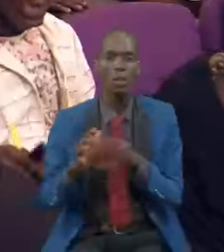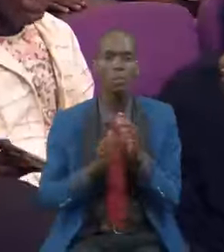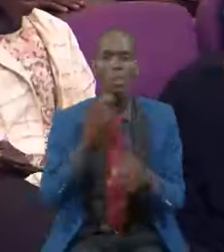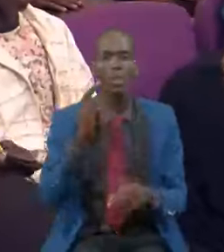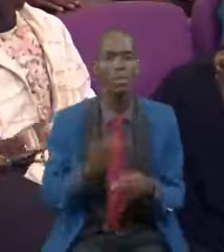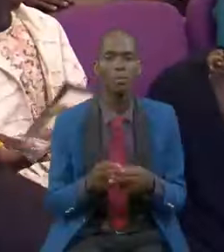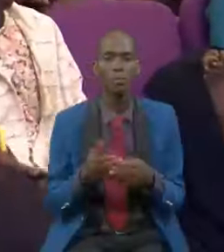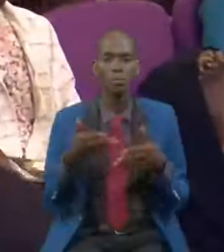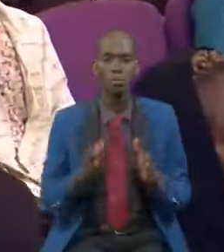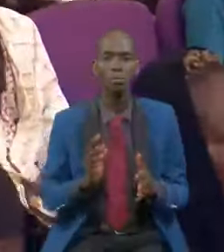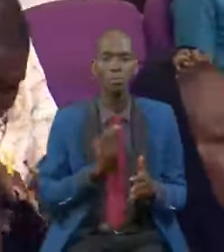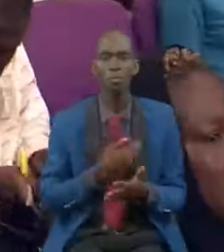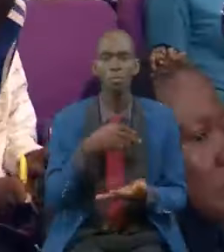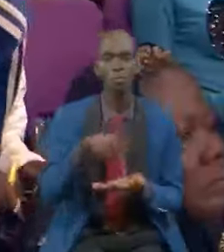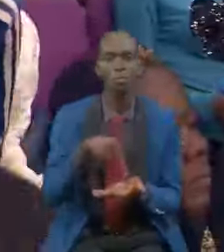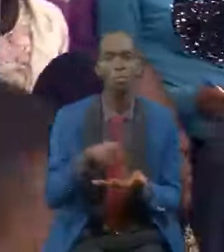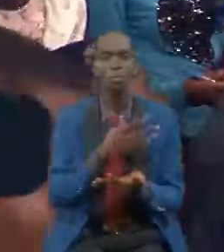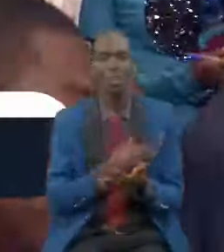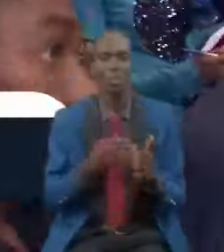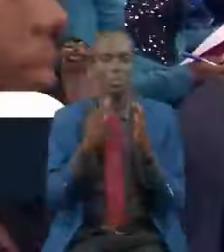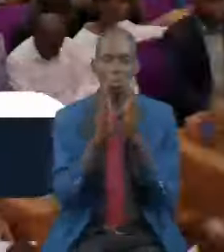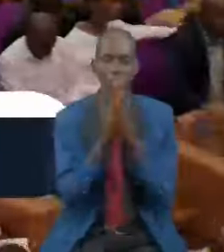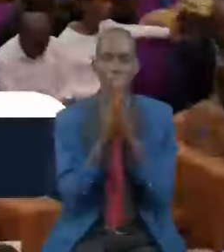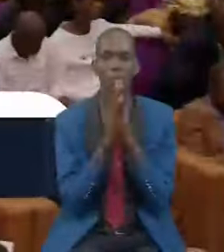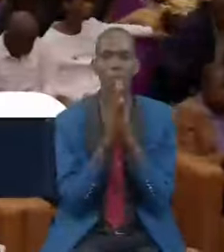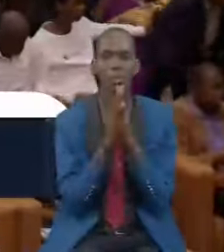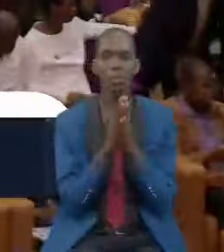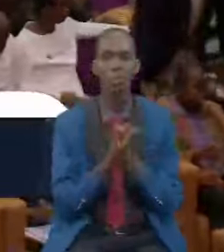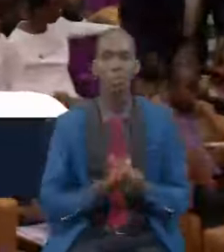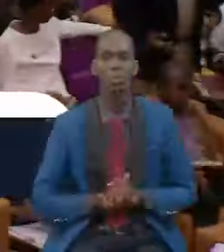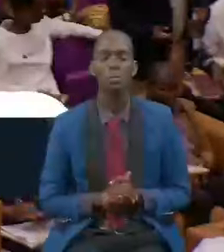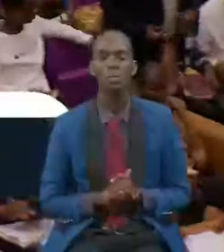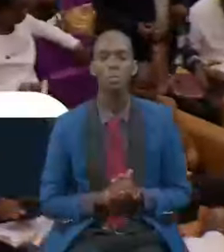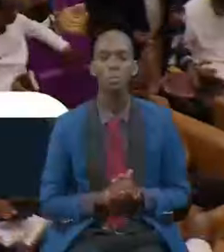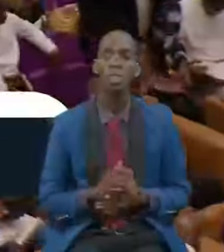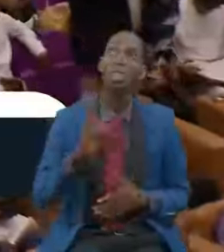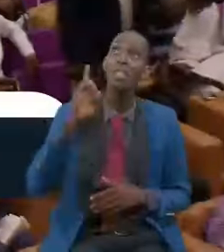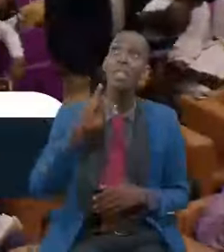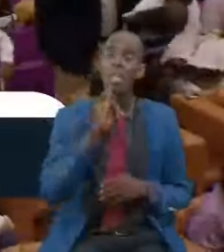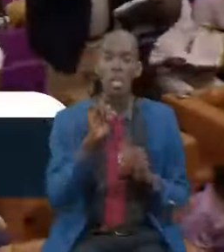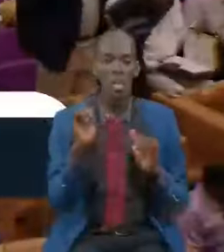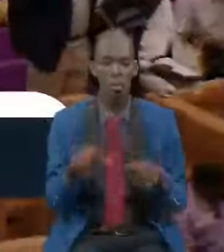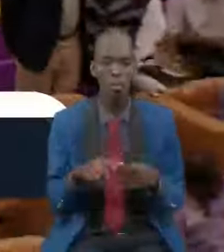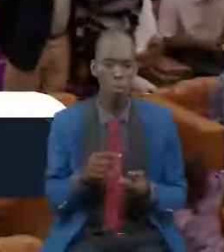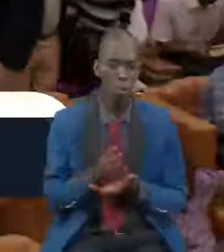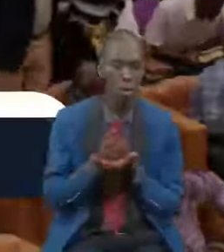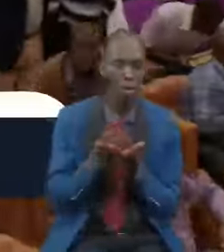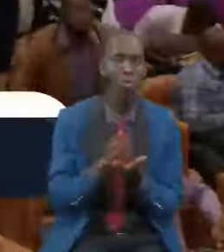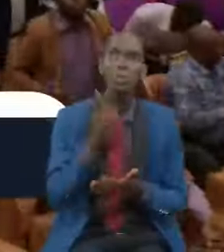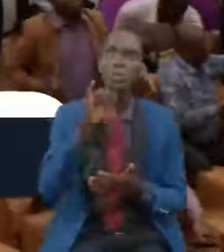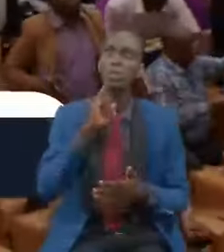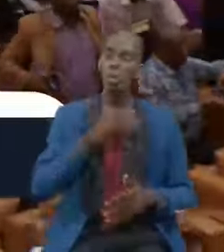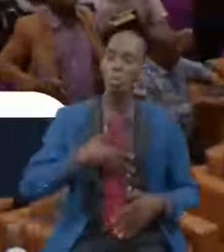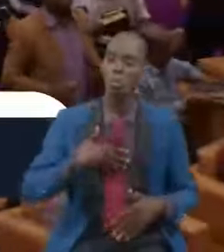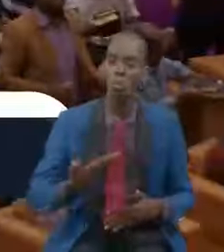name. Let's rise up now and talk to the Lord in prayer. He's able to help. He's willing to